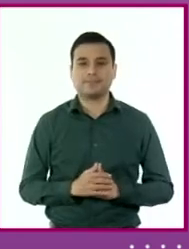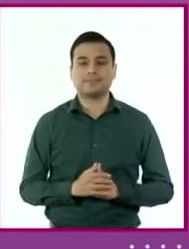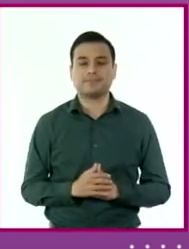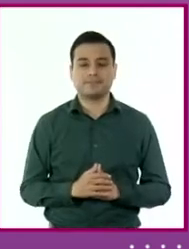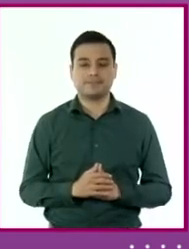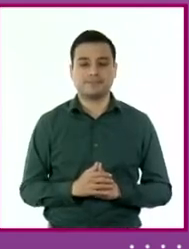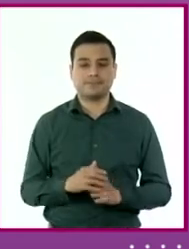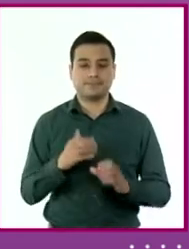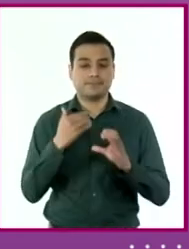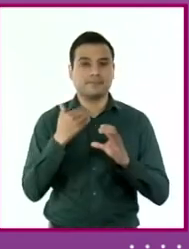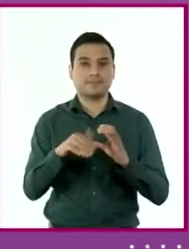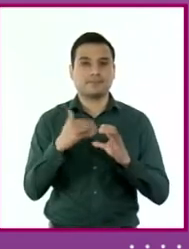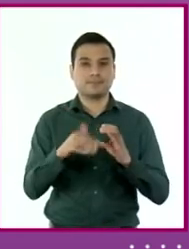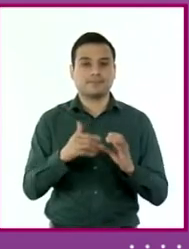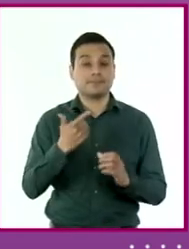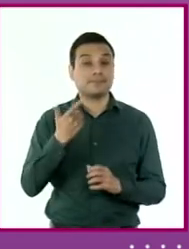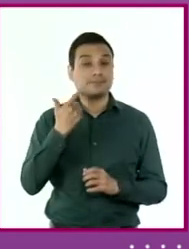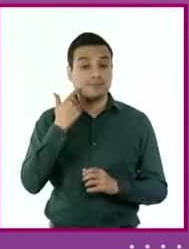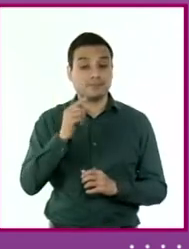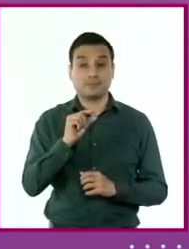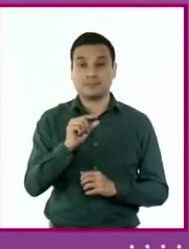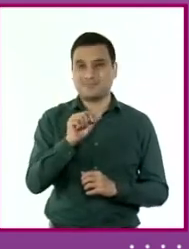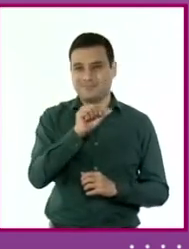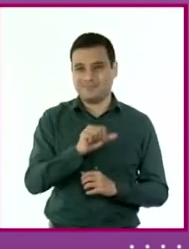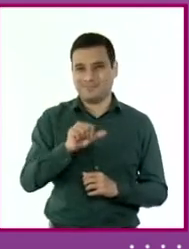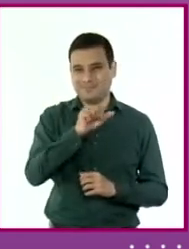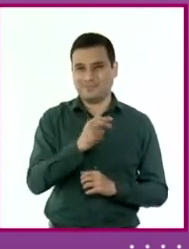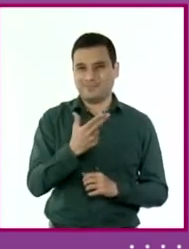345690. My email address is